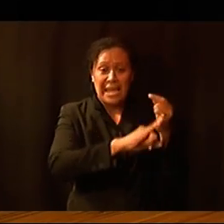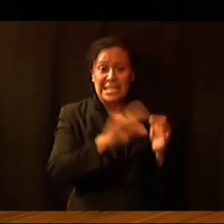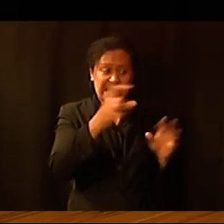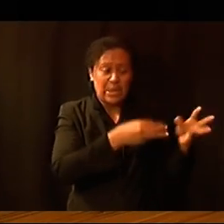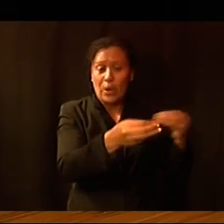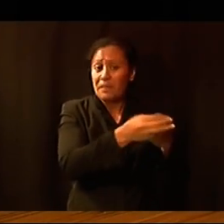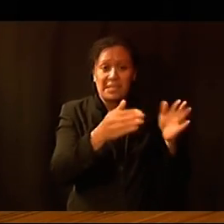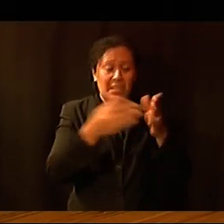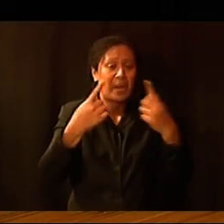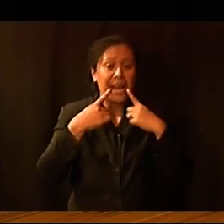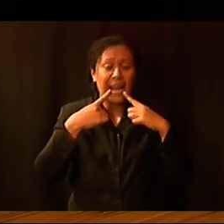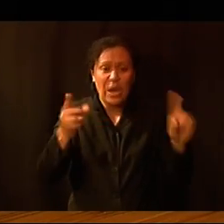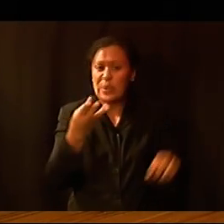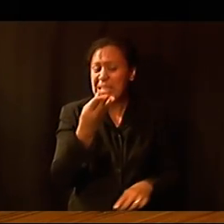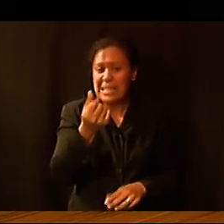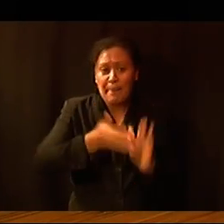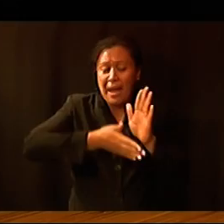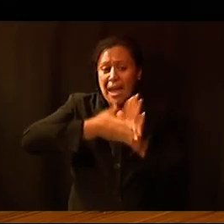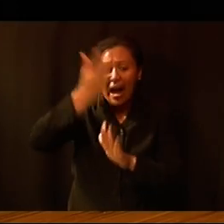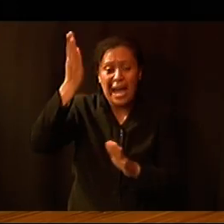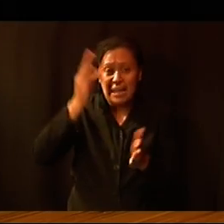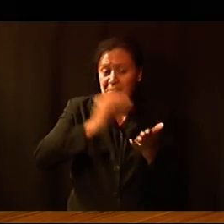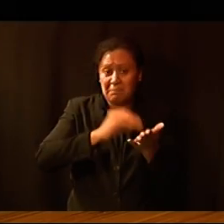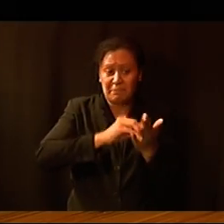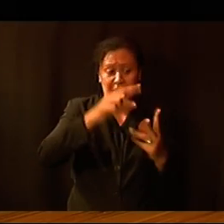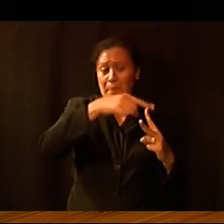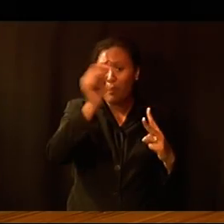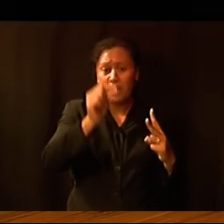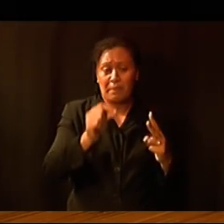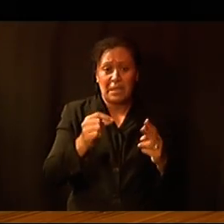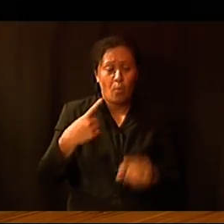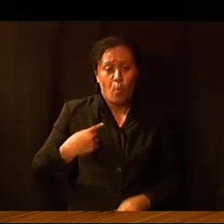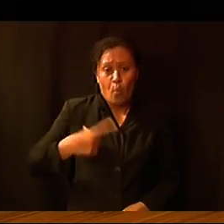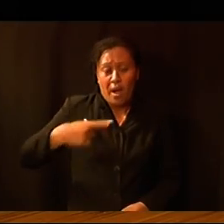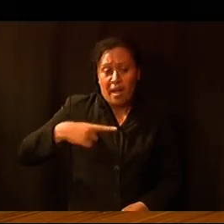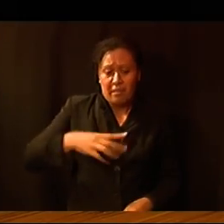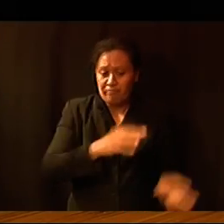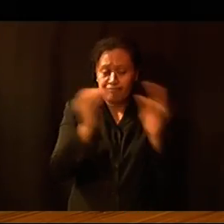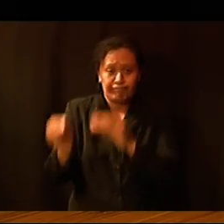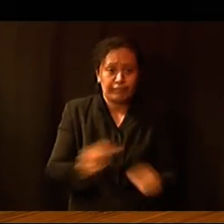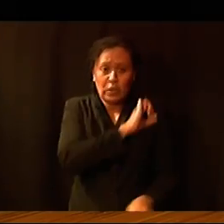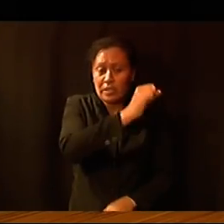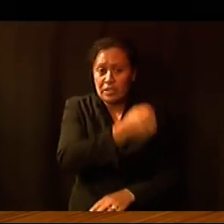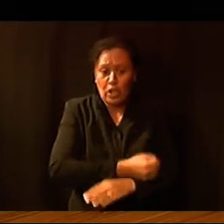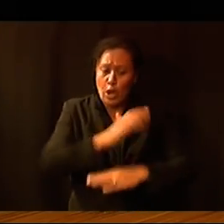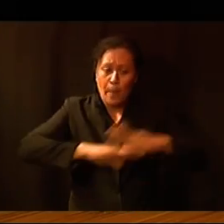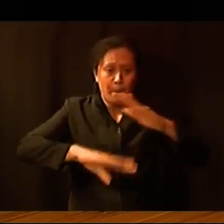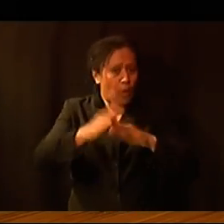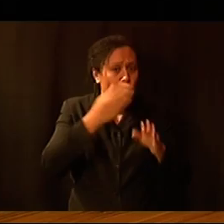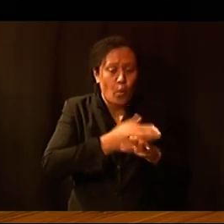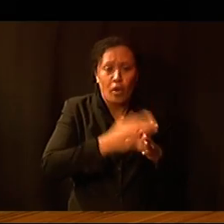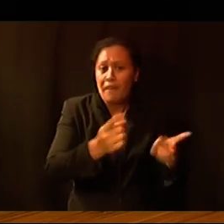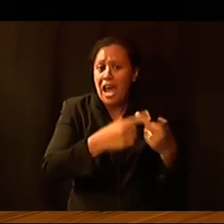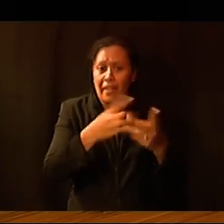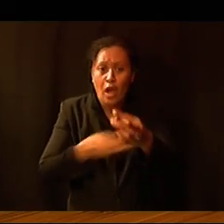Public Service Commission has announced a number of senior executive service appointments as part of its efforts to reorganize and strengthen the